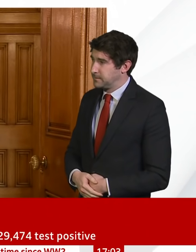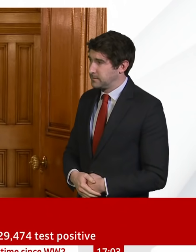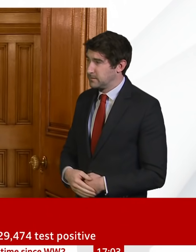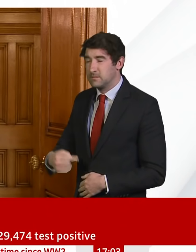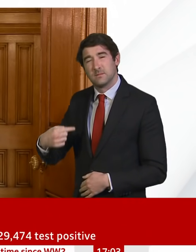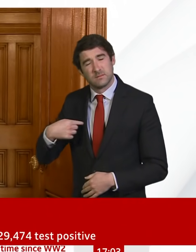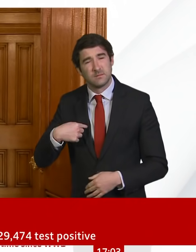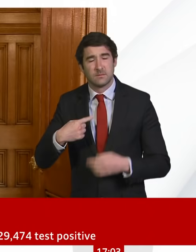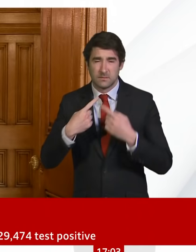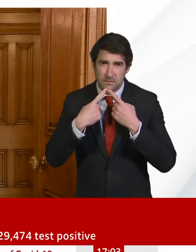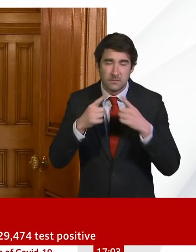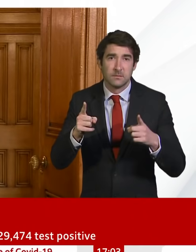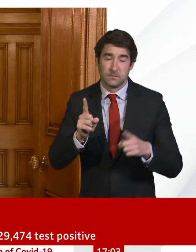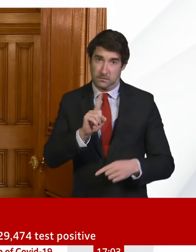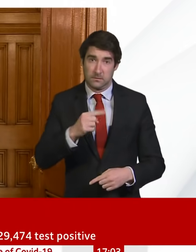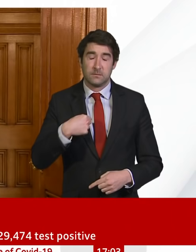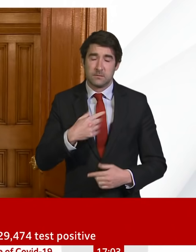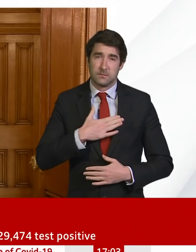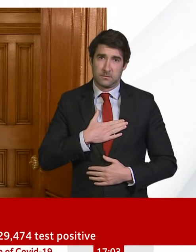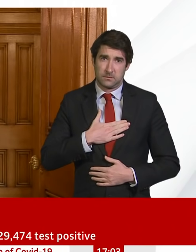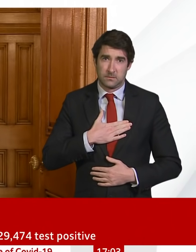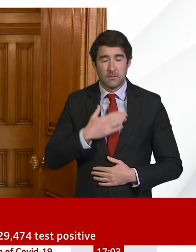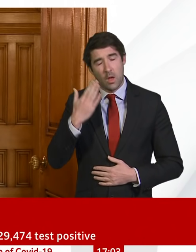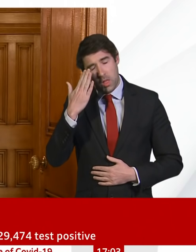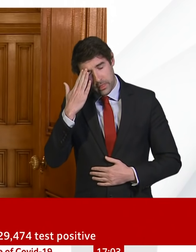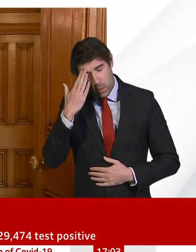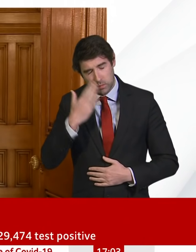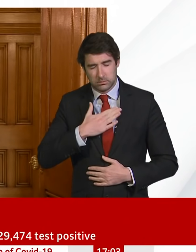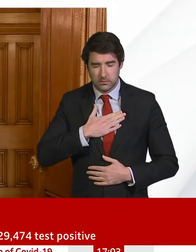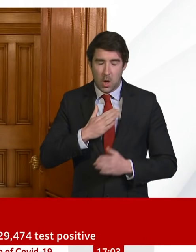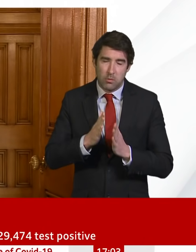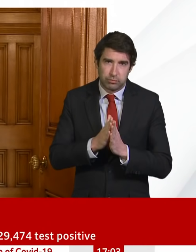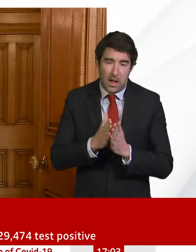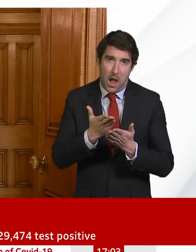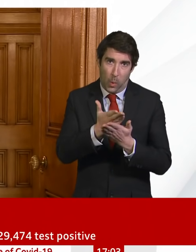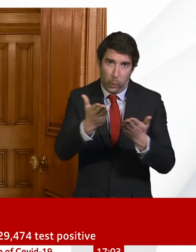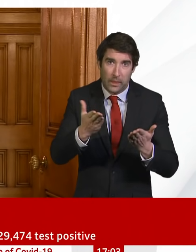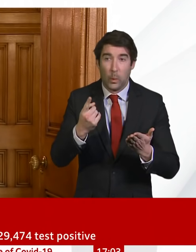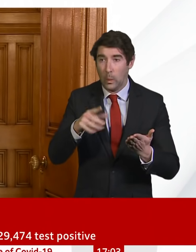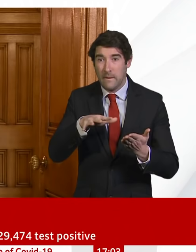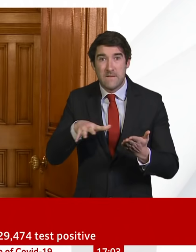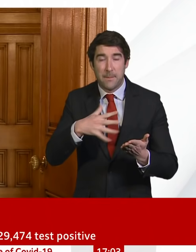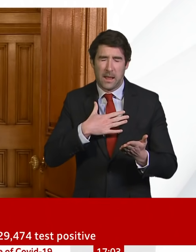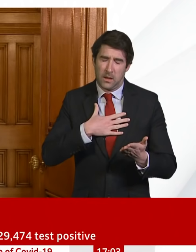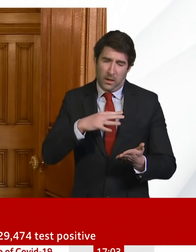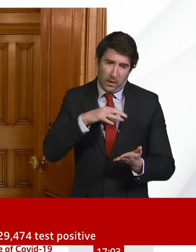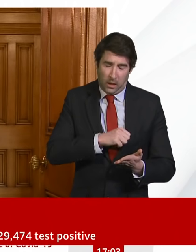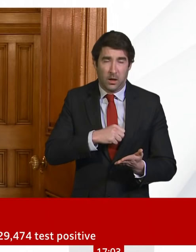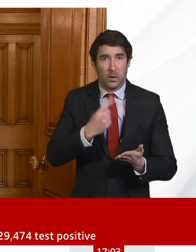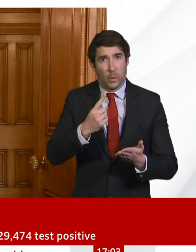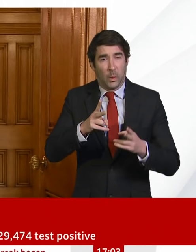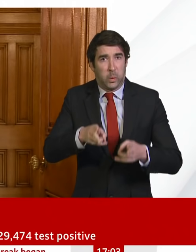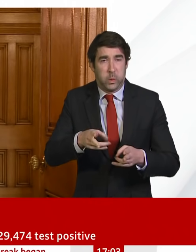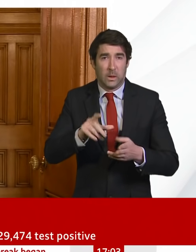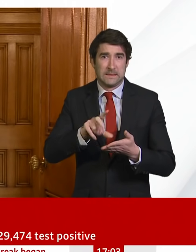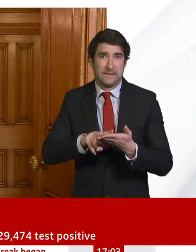loved ones of those who have lost their lives. This is more tragic evidence that this virus does